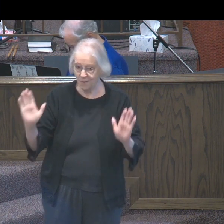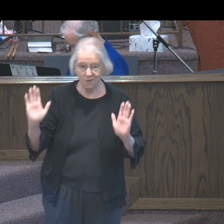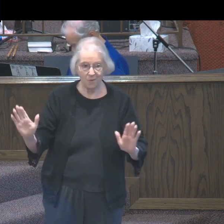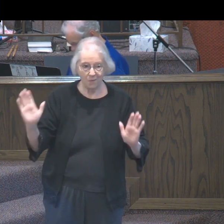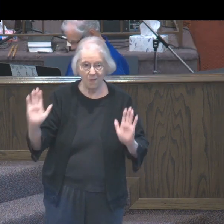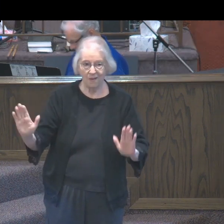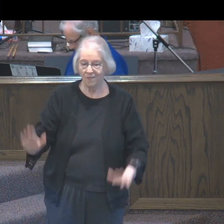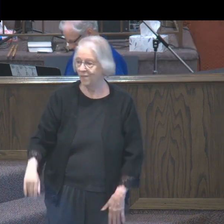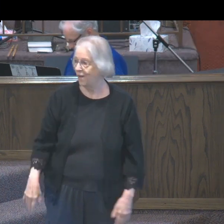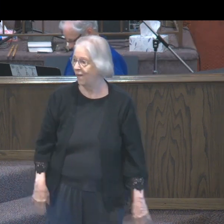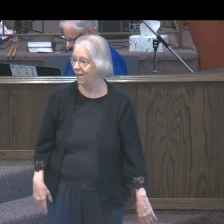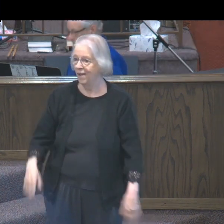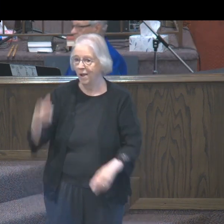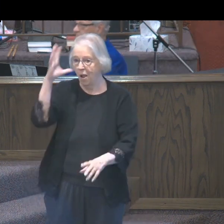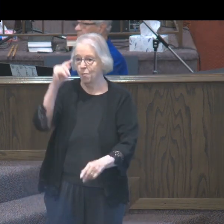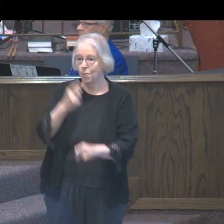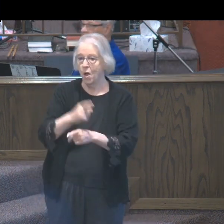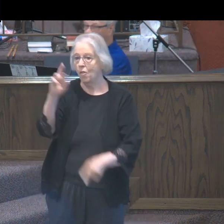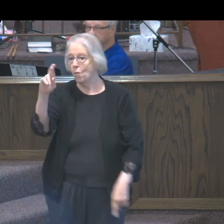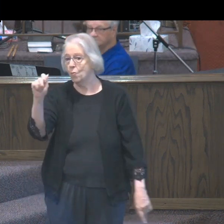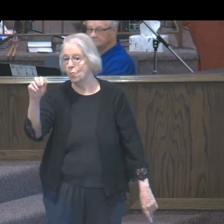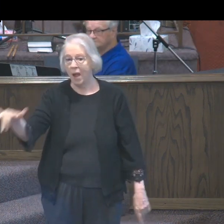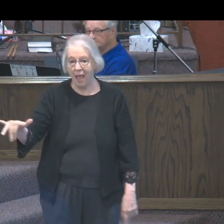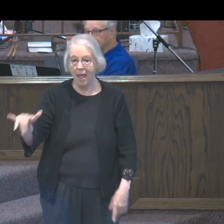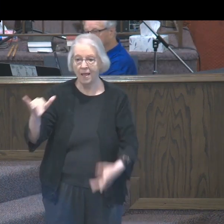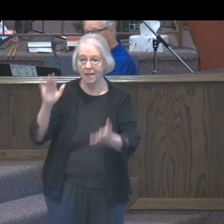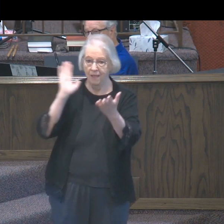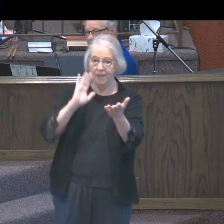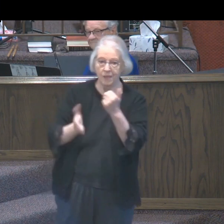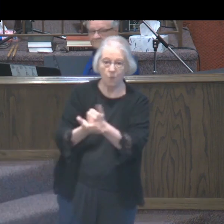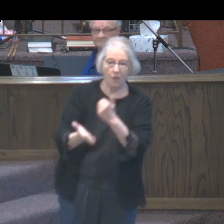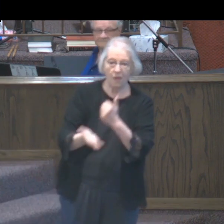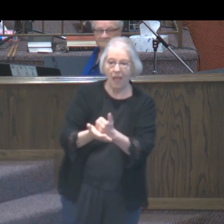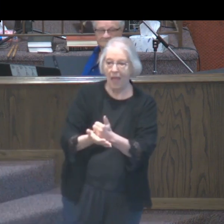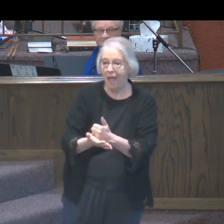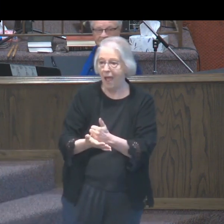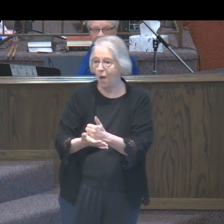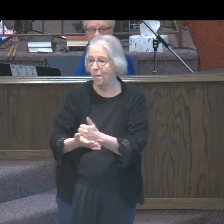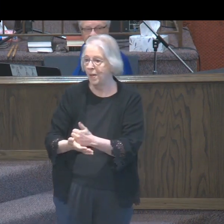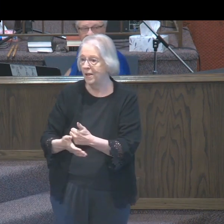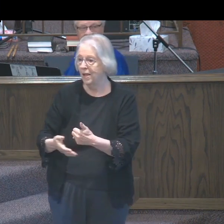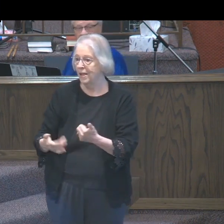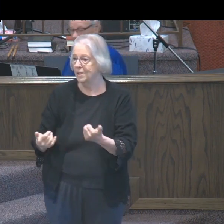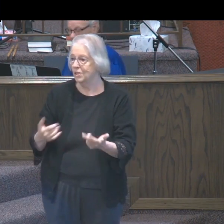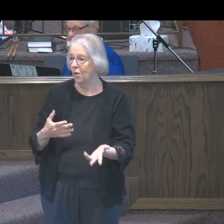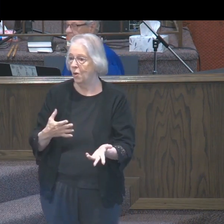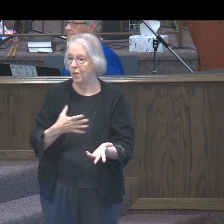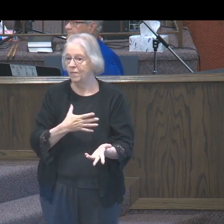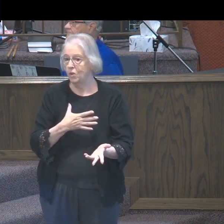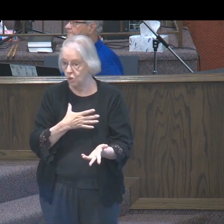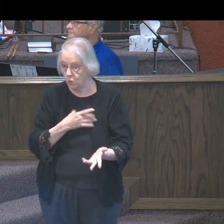that, Ray Fanning is in the back of the building, and you'll see, you know who he is. Just go track him down, and he will plug you